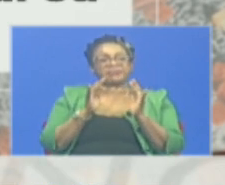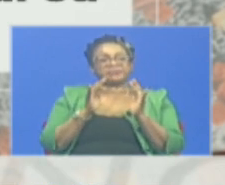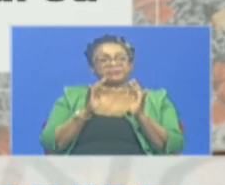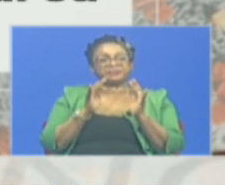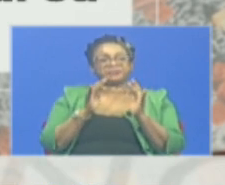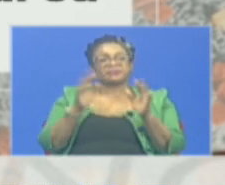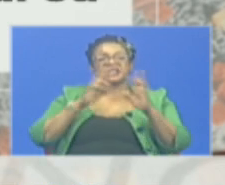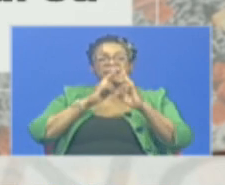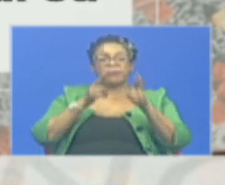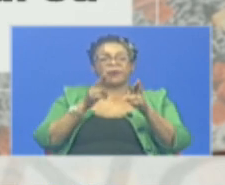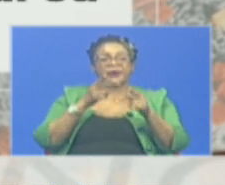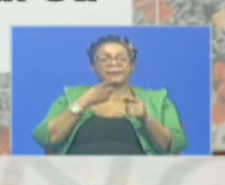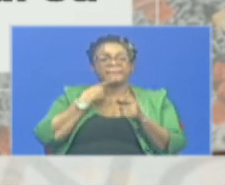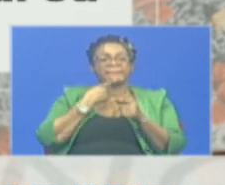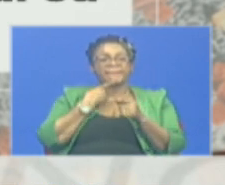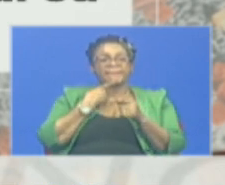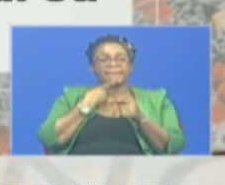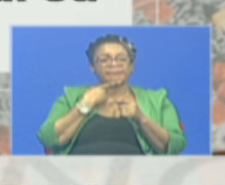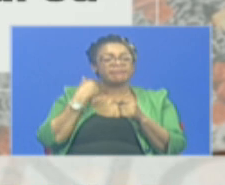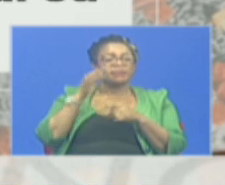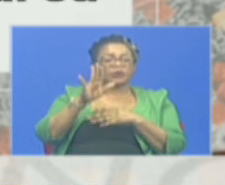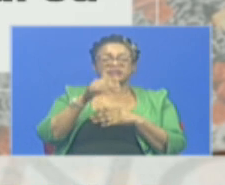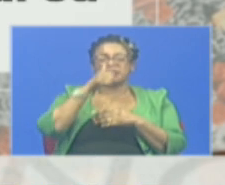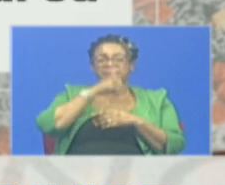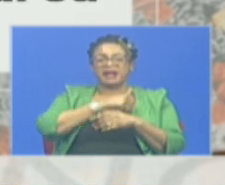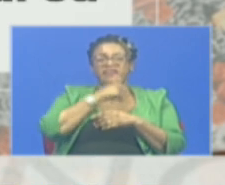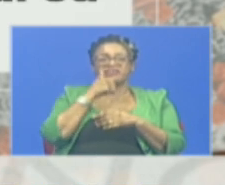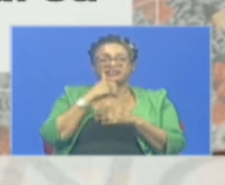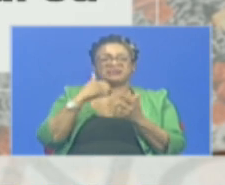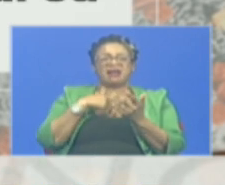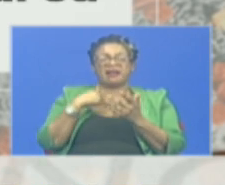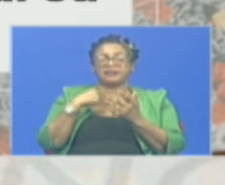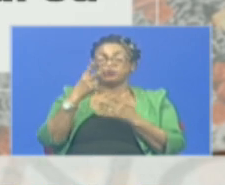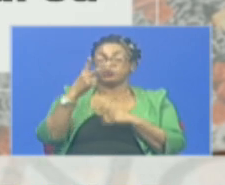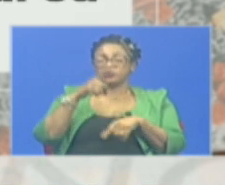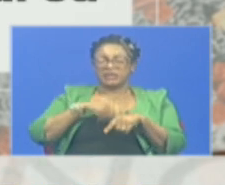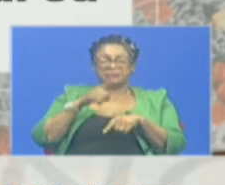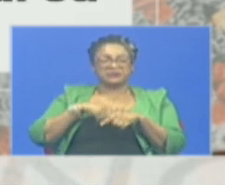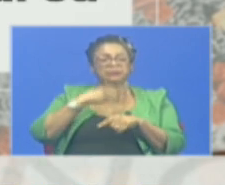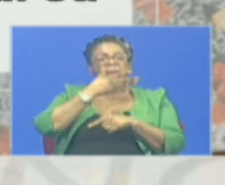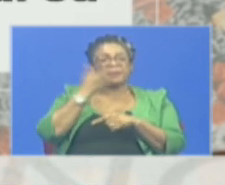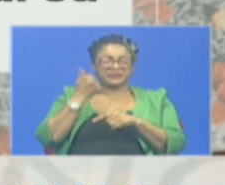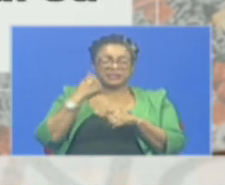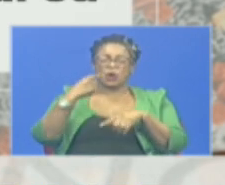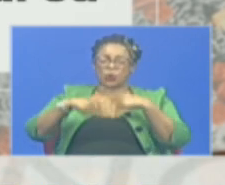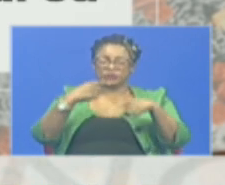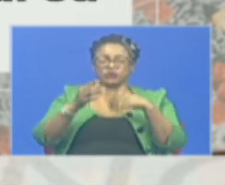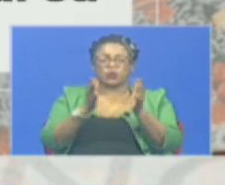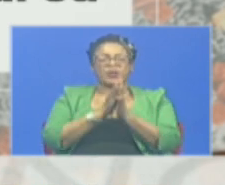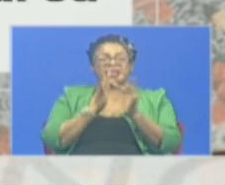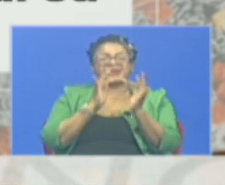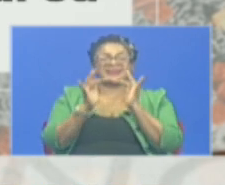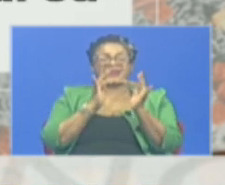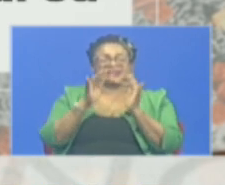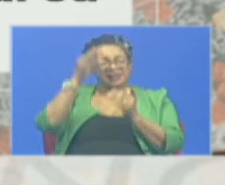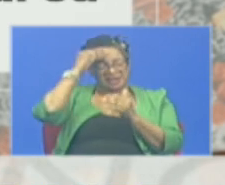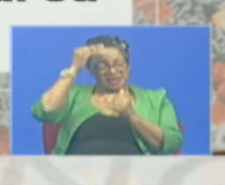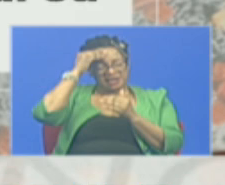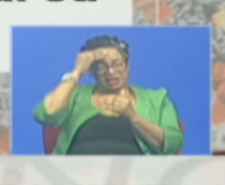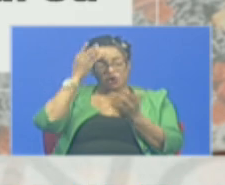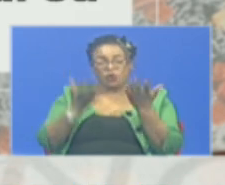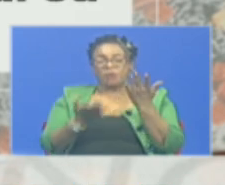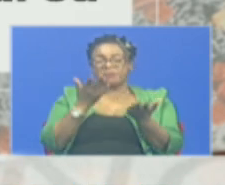also found that learners in private schools are 2 times likely to be learning digitally compared to those in public